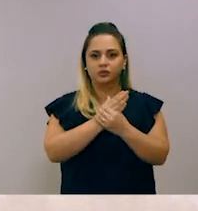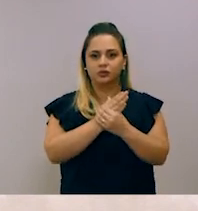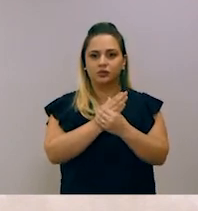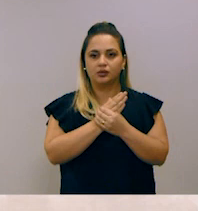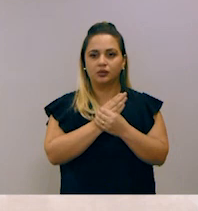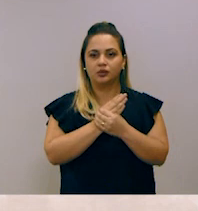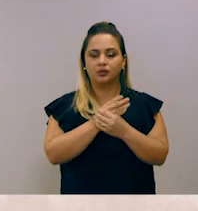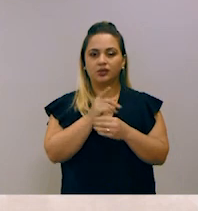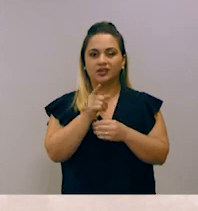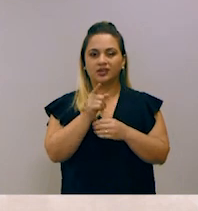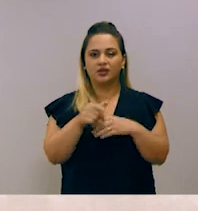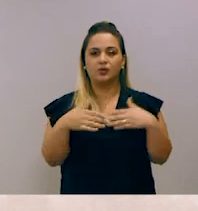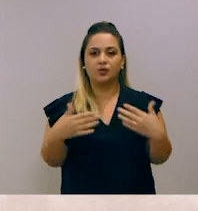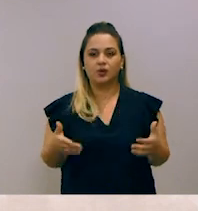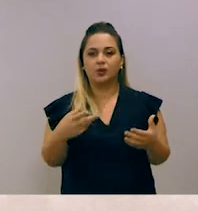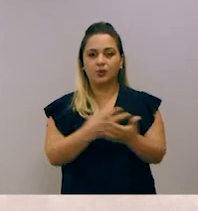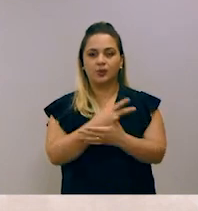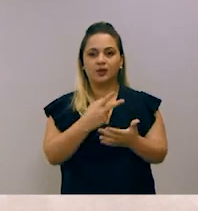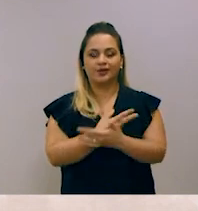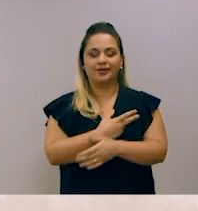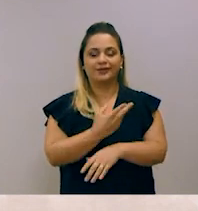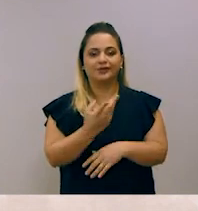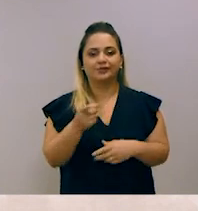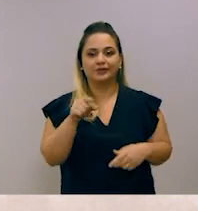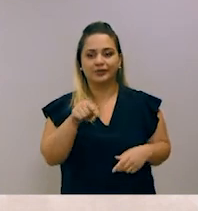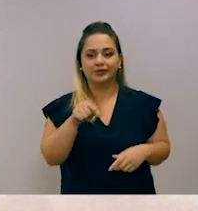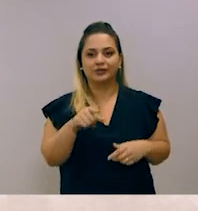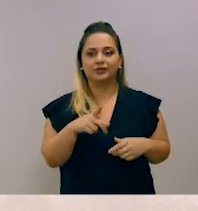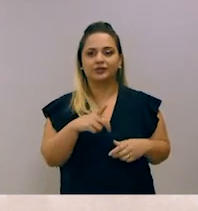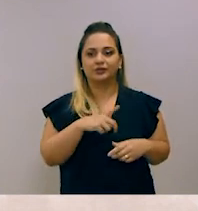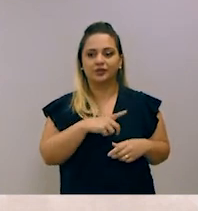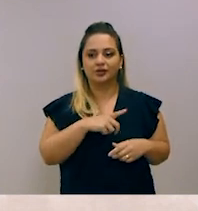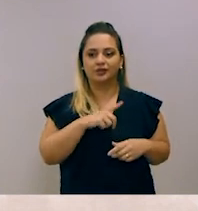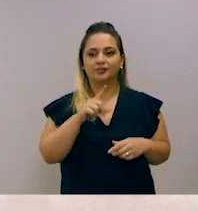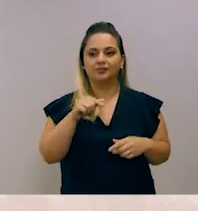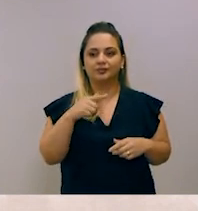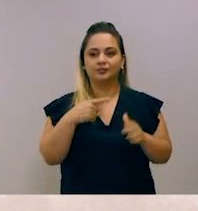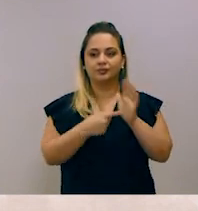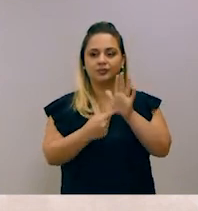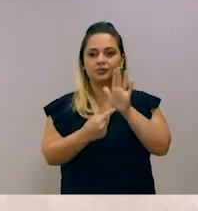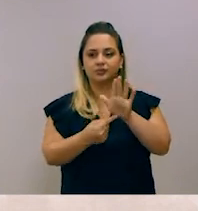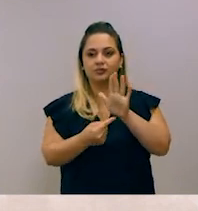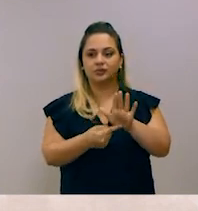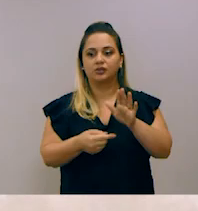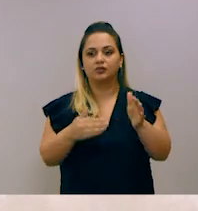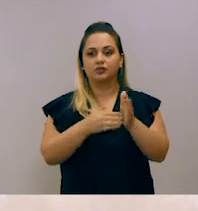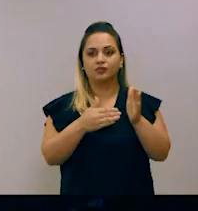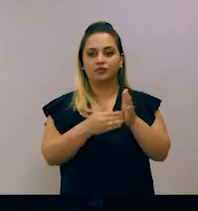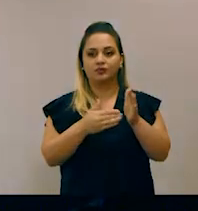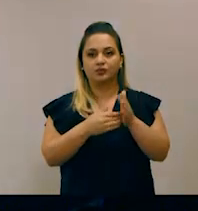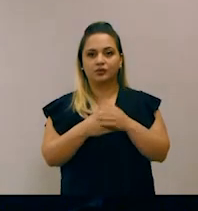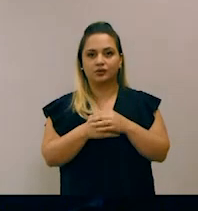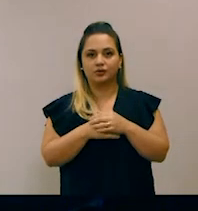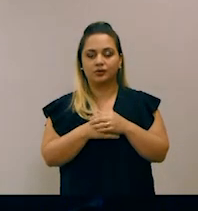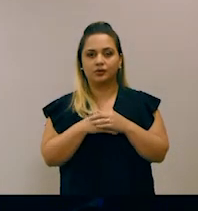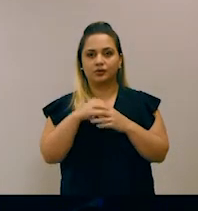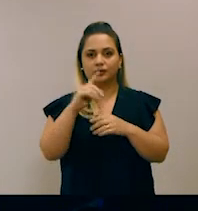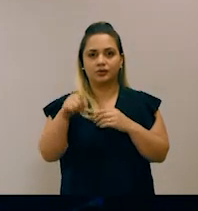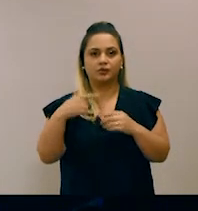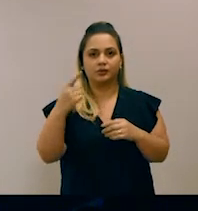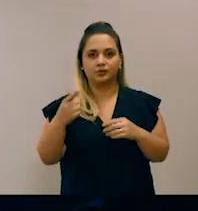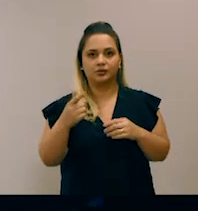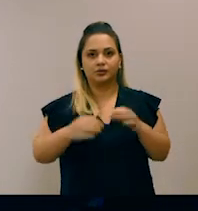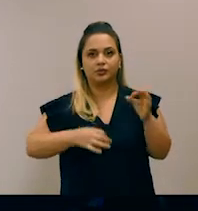procedural communications are sent. And this is where the material mistake is found. Only at the end of the cycle, after the